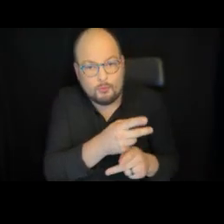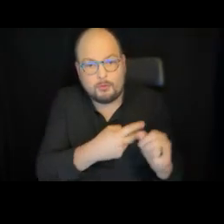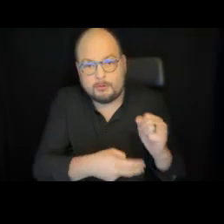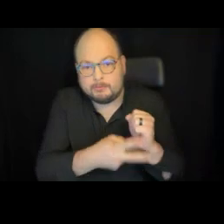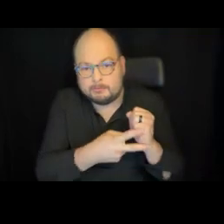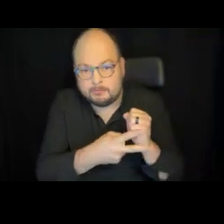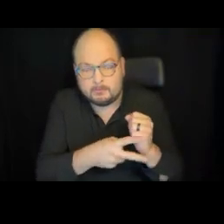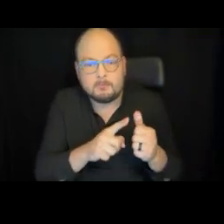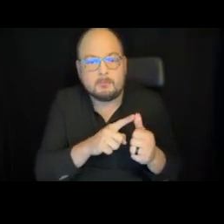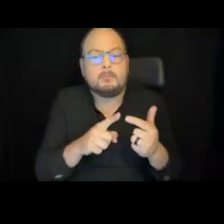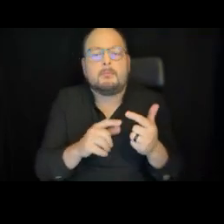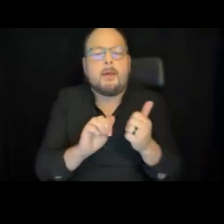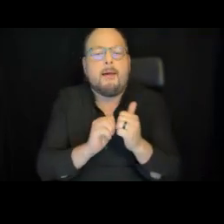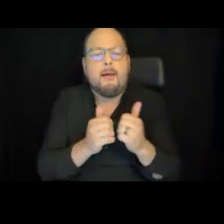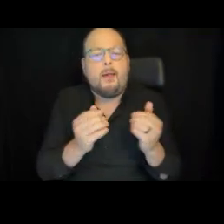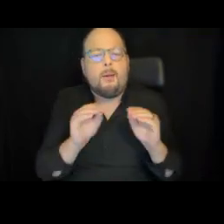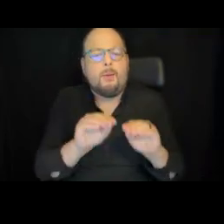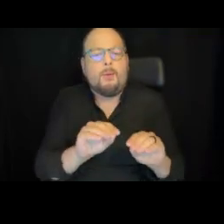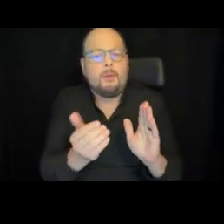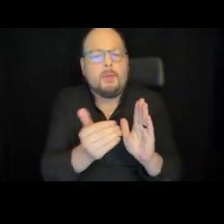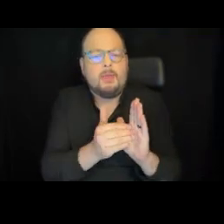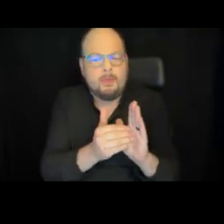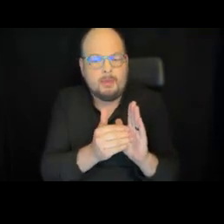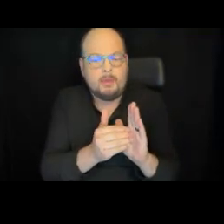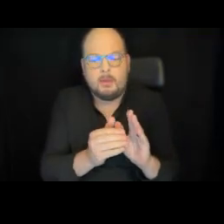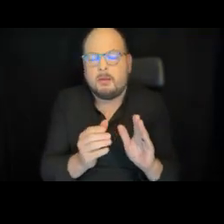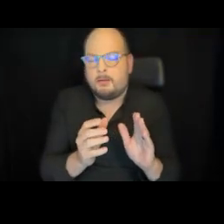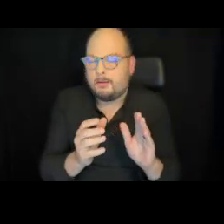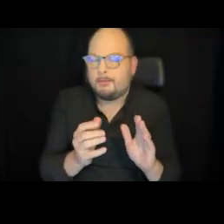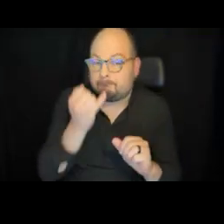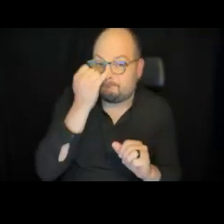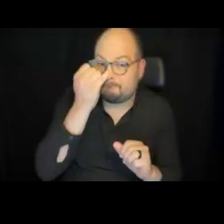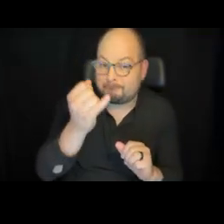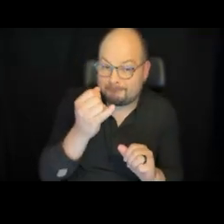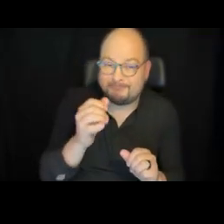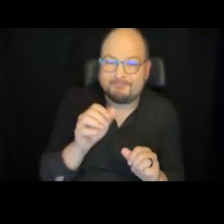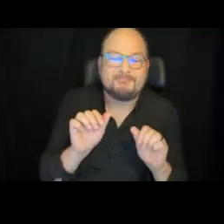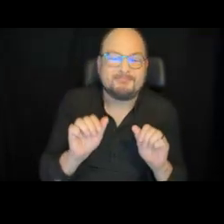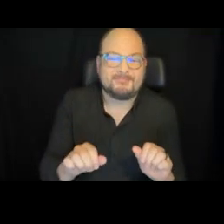reinstallation instructions are taped to the inside of the cabinet.